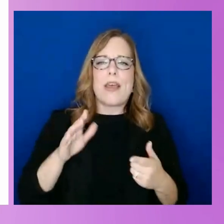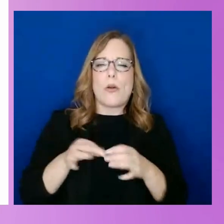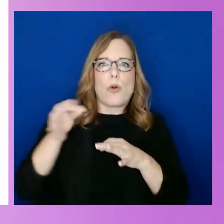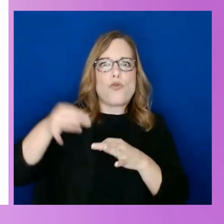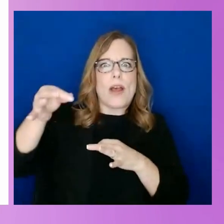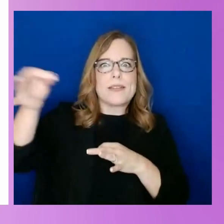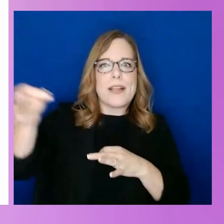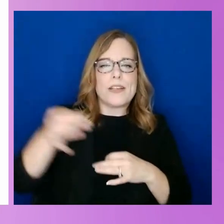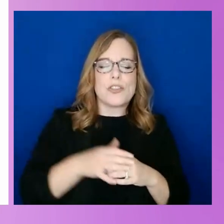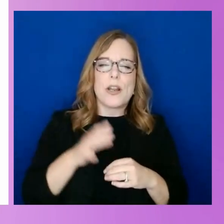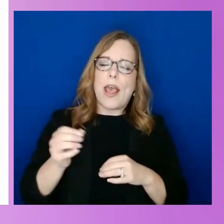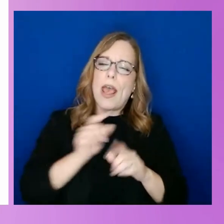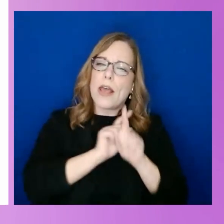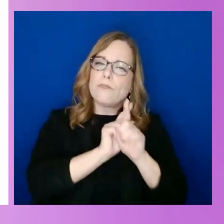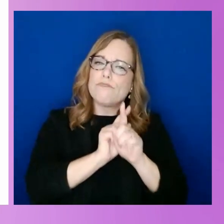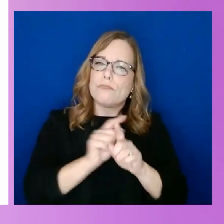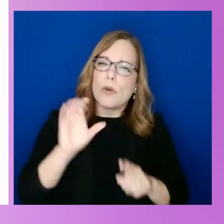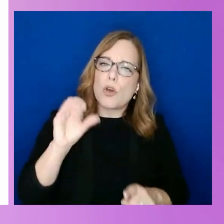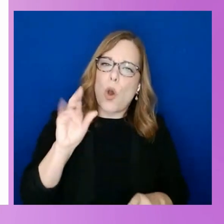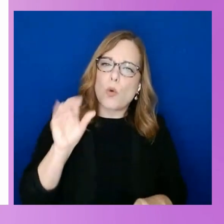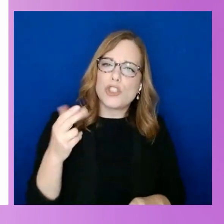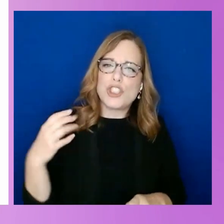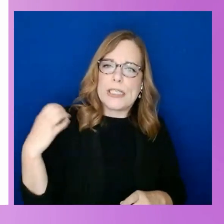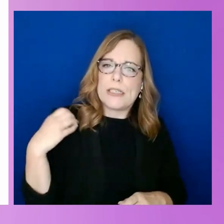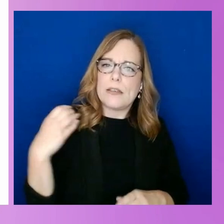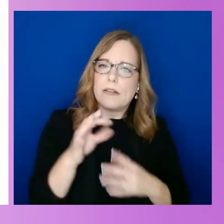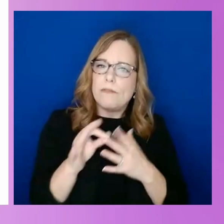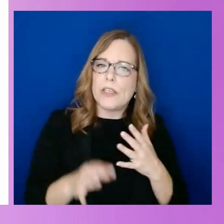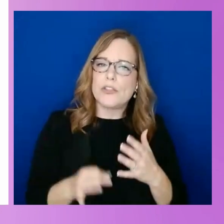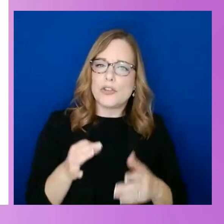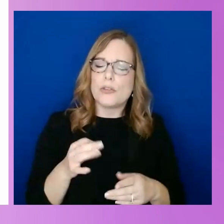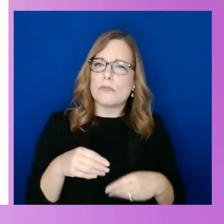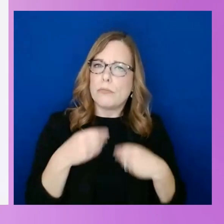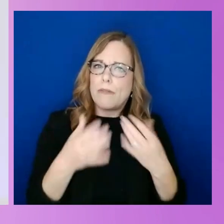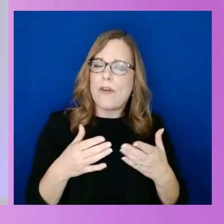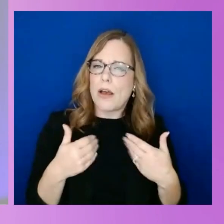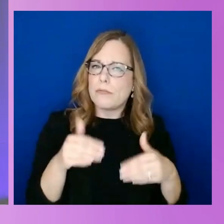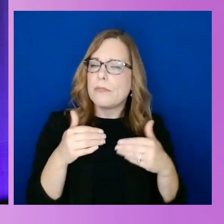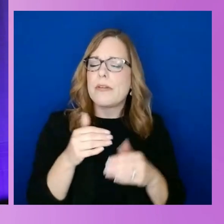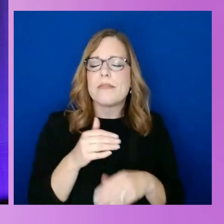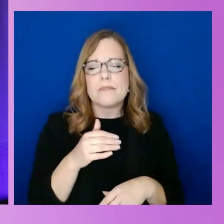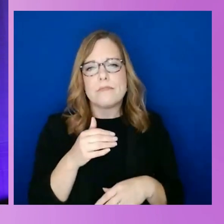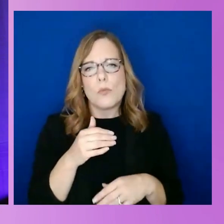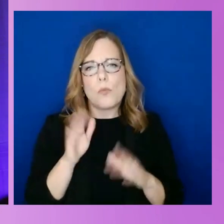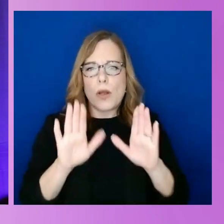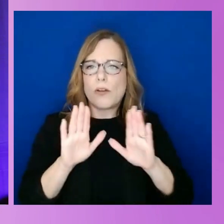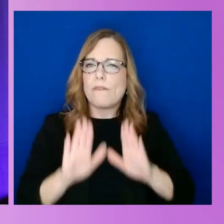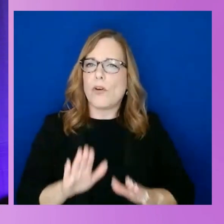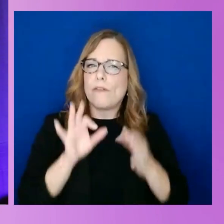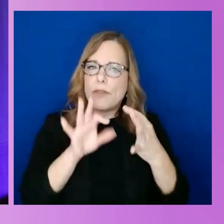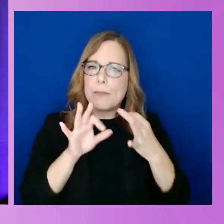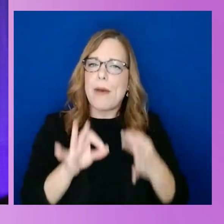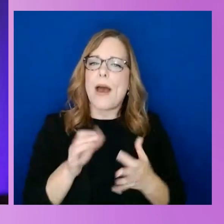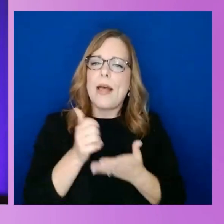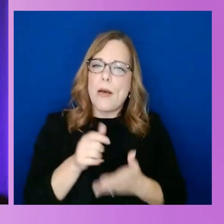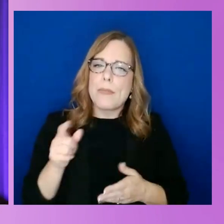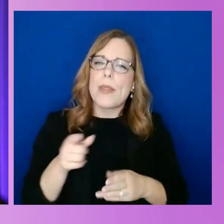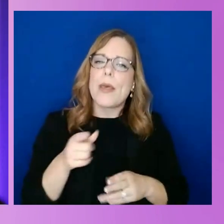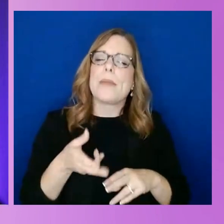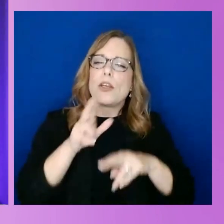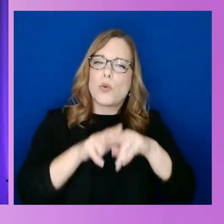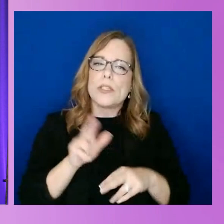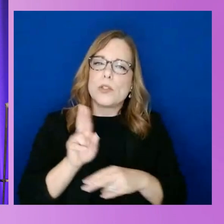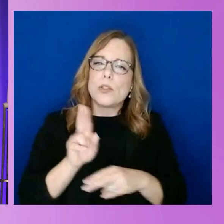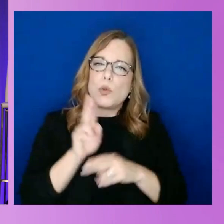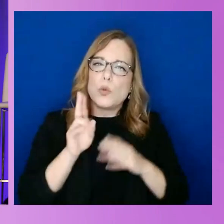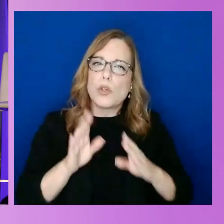provided valuable feedback, really helping to increase the user's communication effectiveness. Another study we